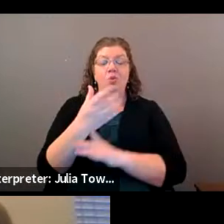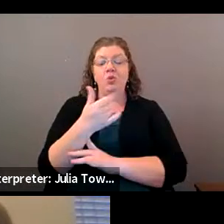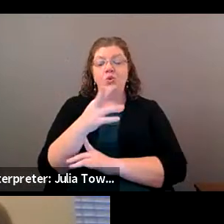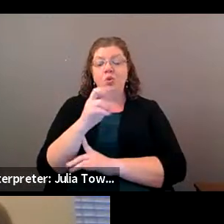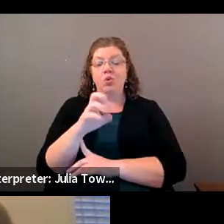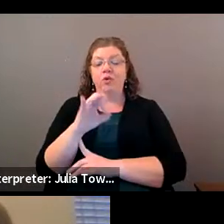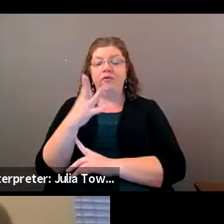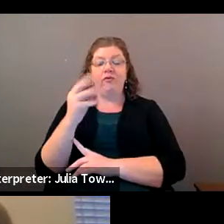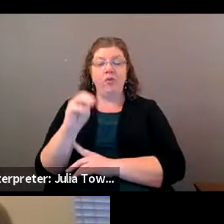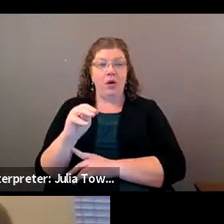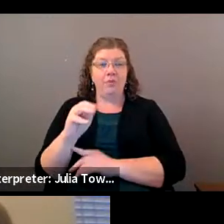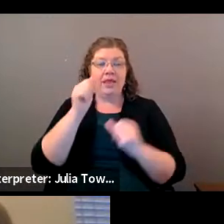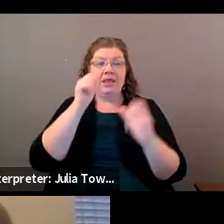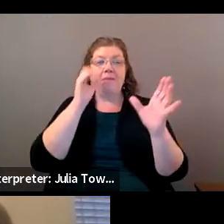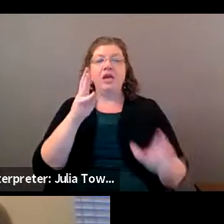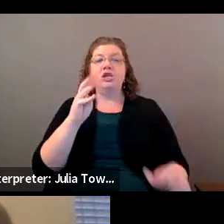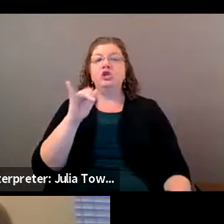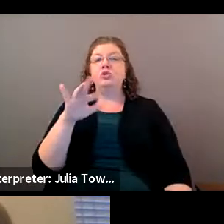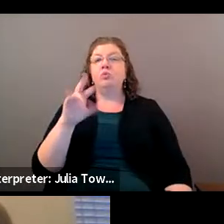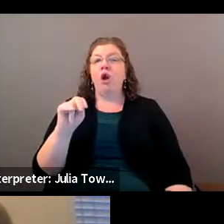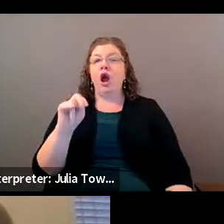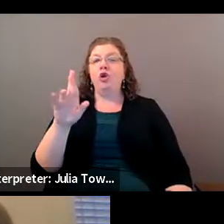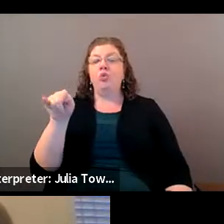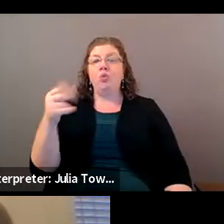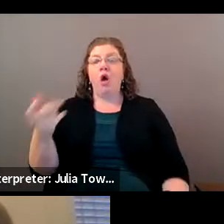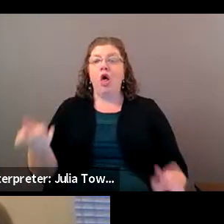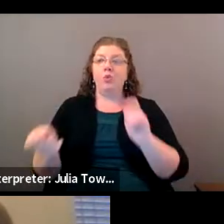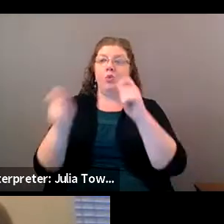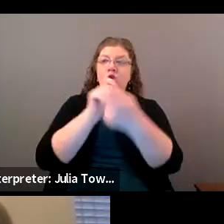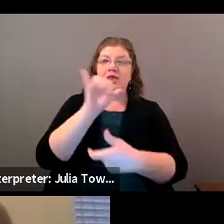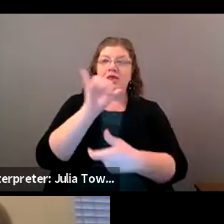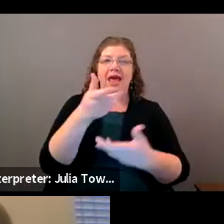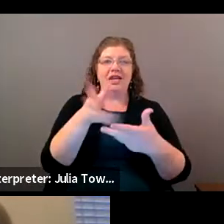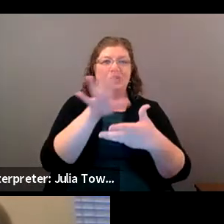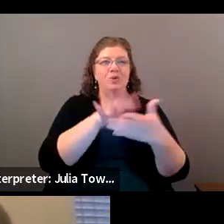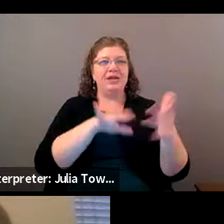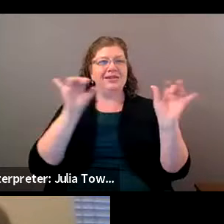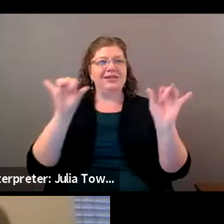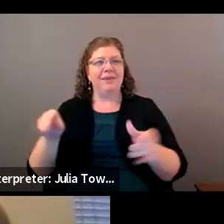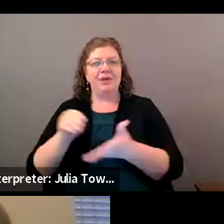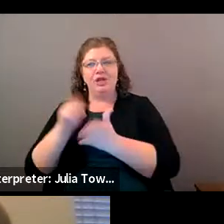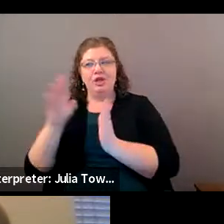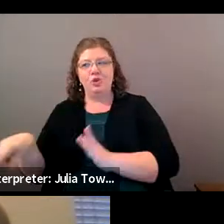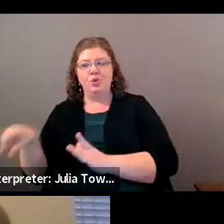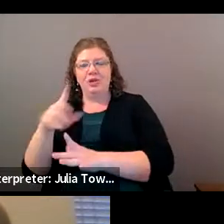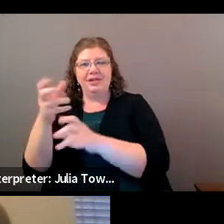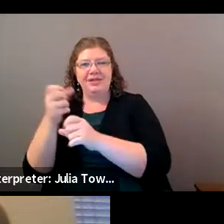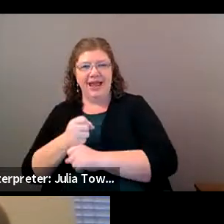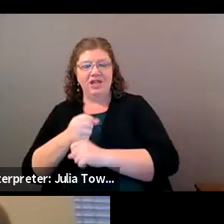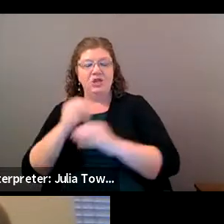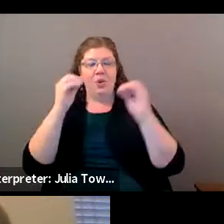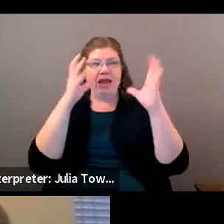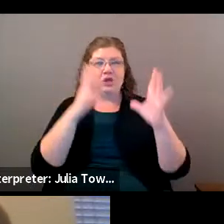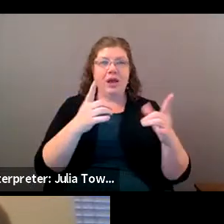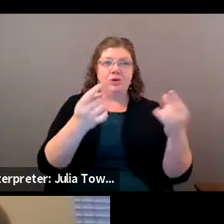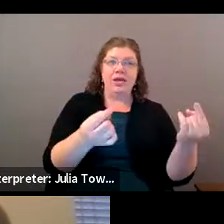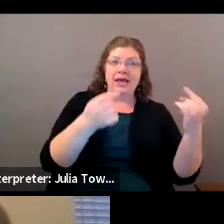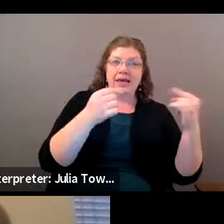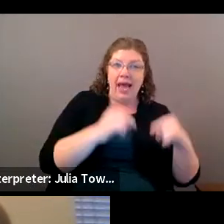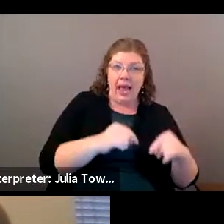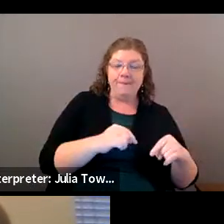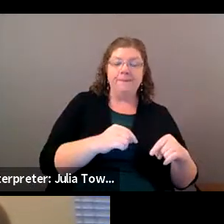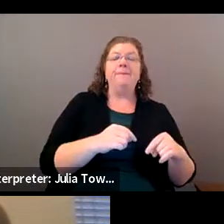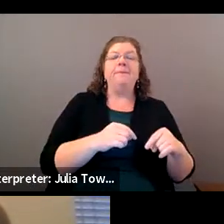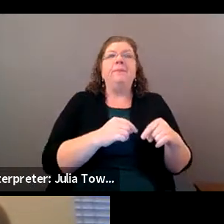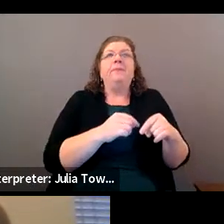the amazing Brian Rouse will turn that into a schedule, just like the students get, so that educators can come, and these